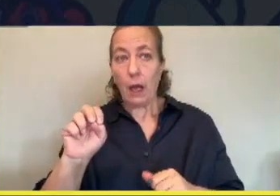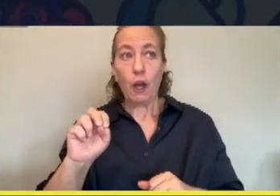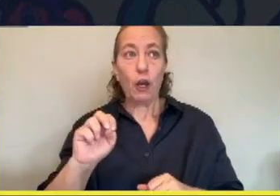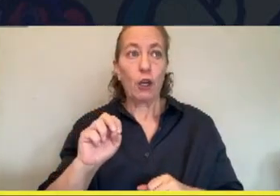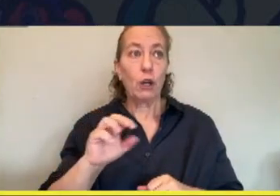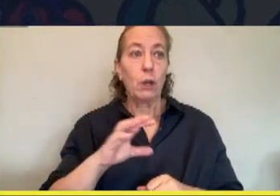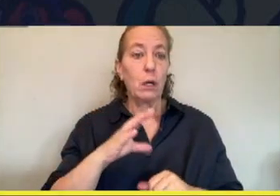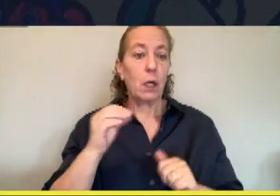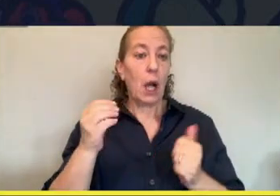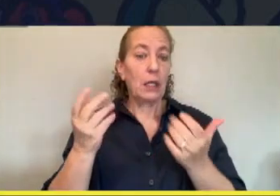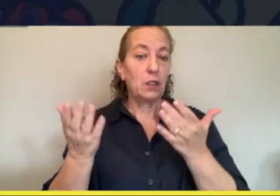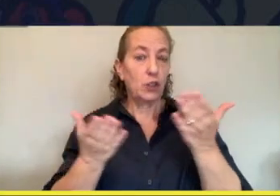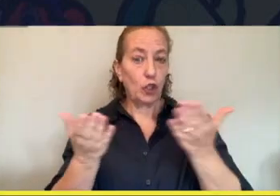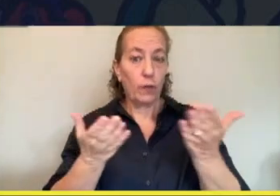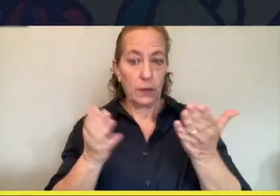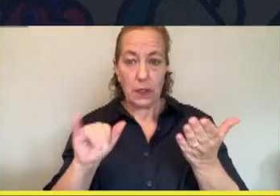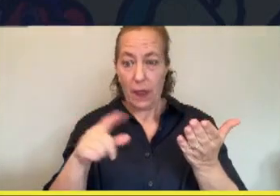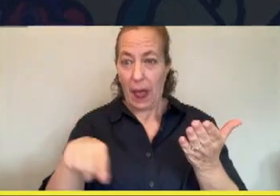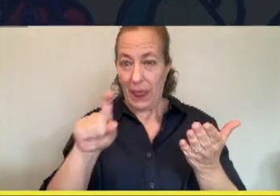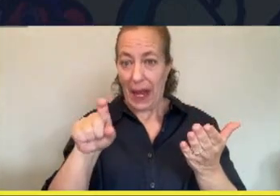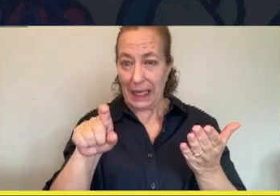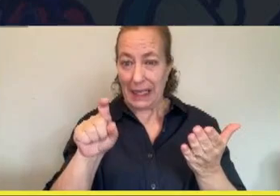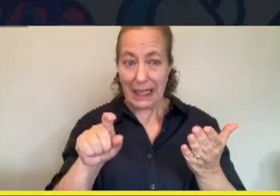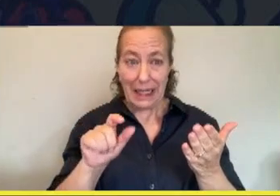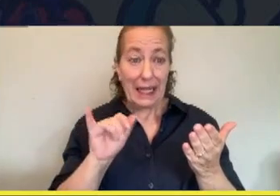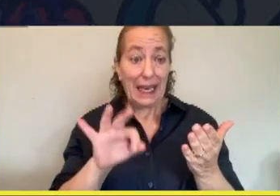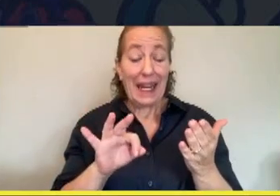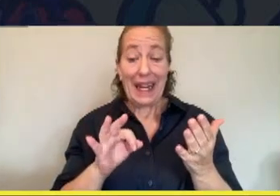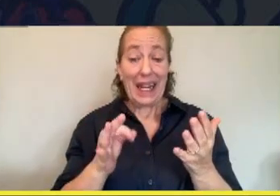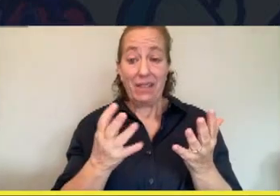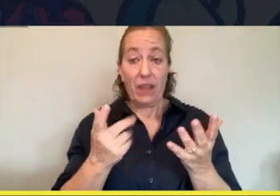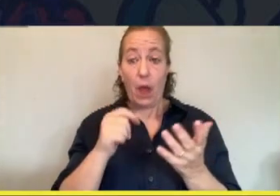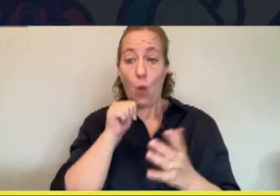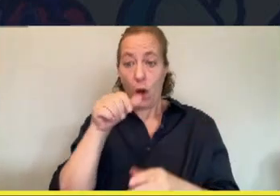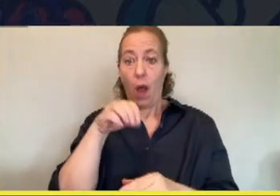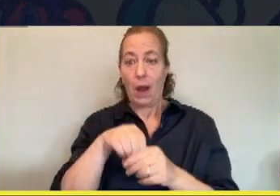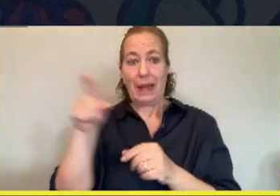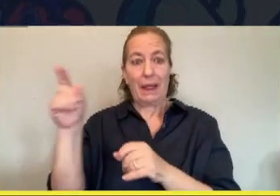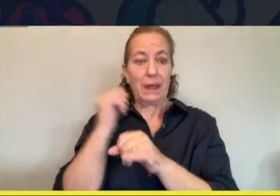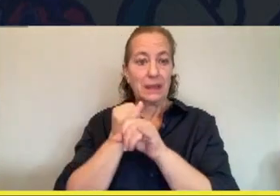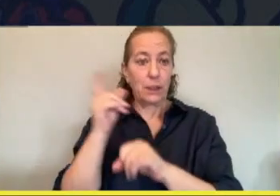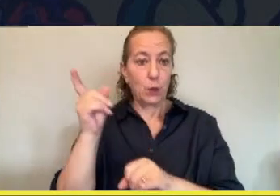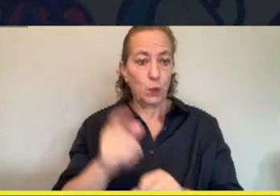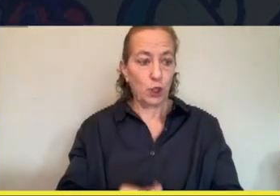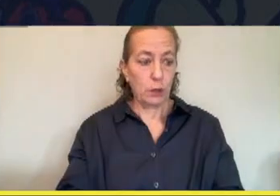services that they need if they were not in the institutions. Next slide.